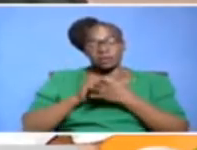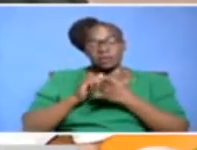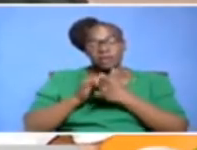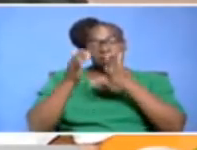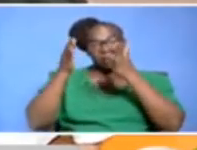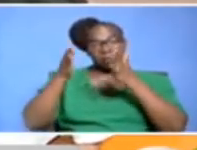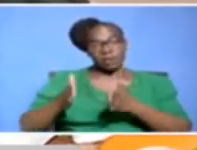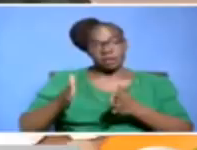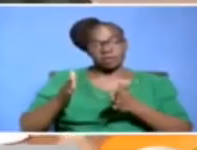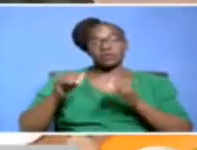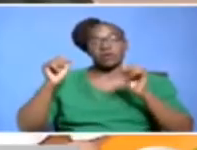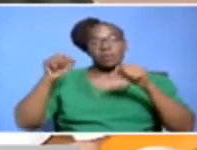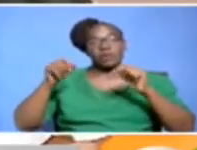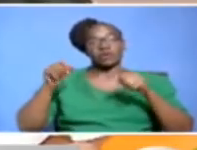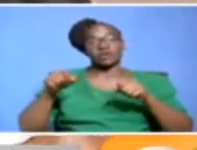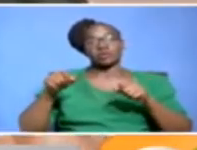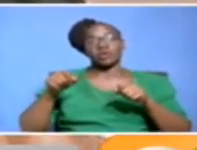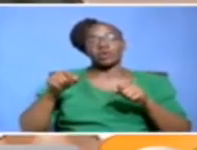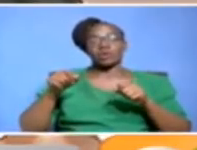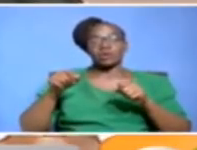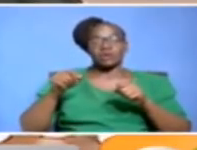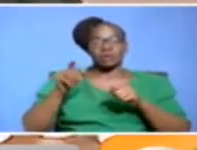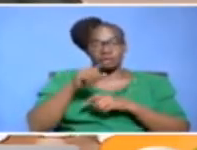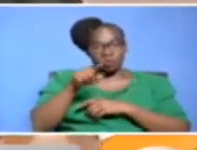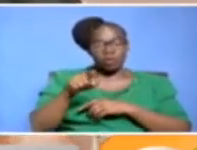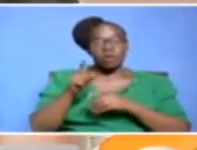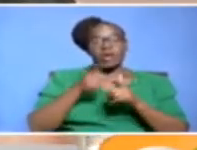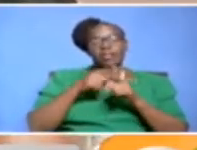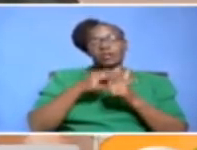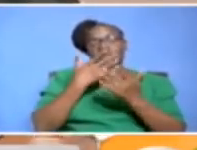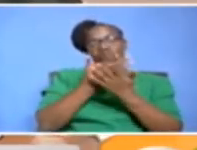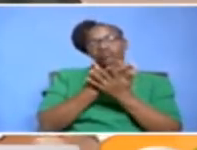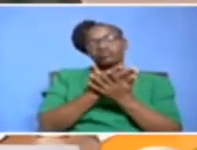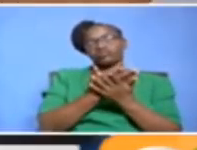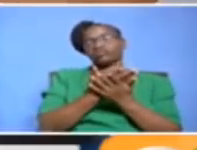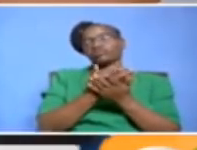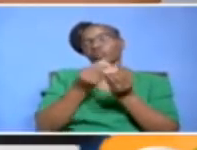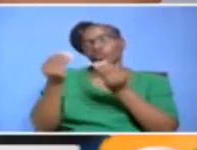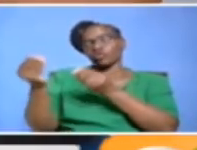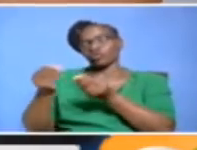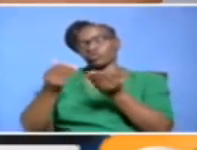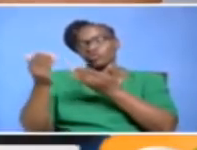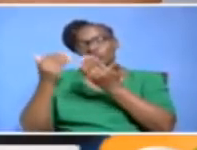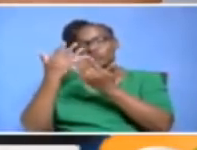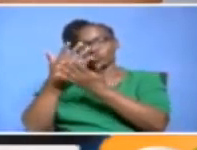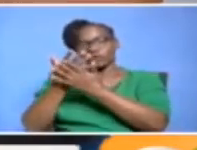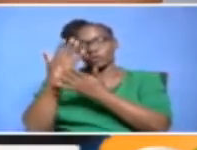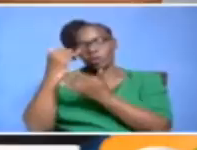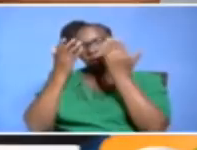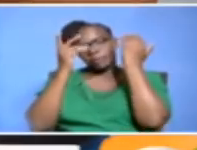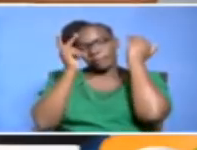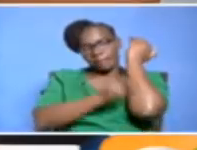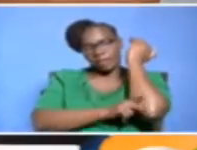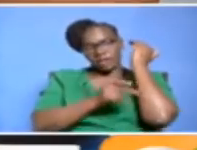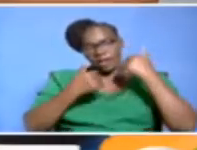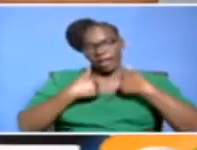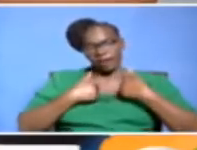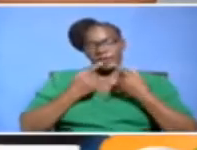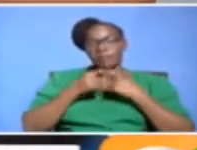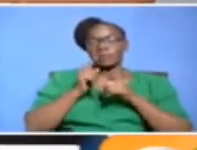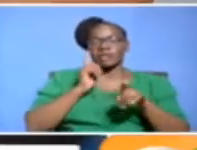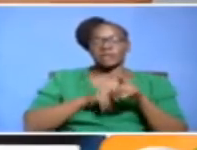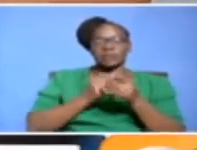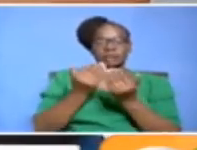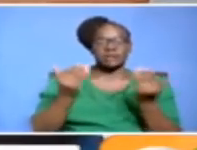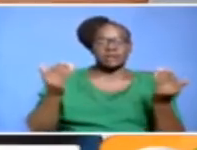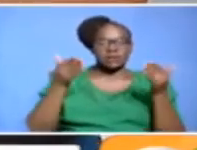person capable, we convict them and we put them in prison for punishment. Okay. But when it comes to a child, we are thinking about rehabilitating. We're